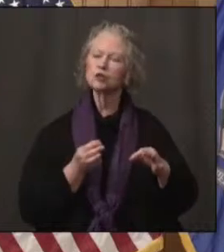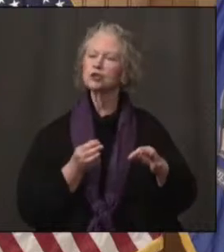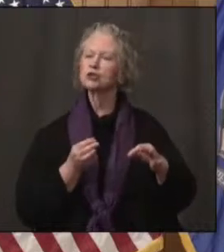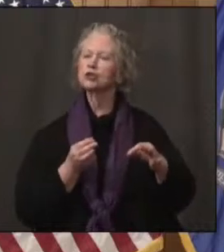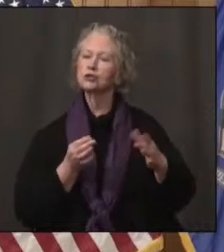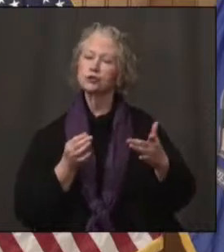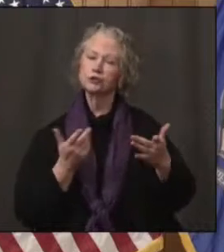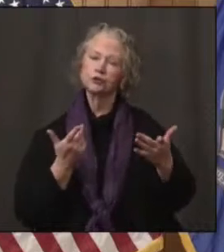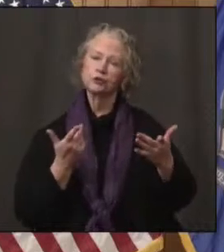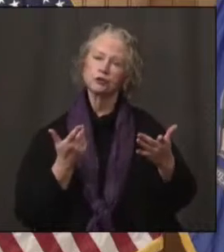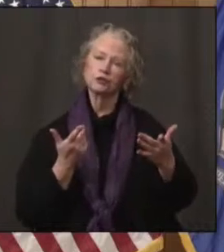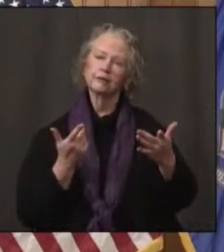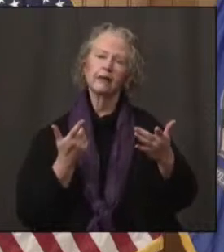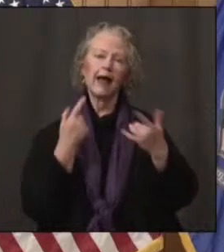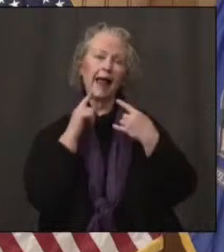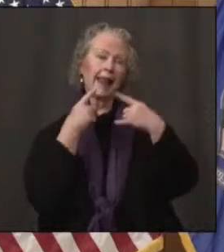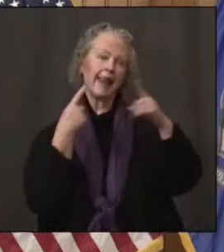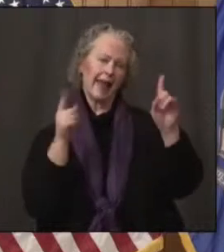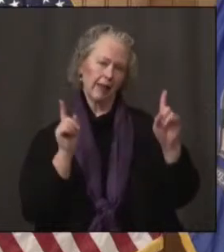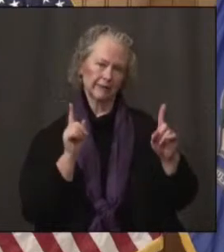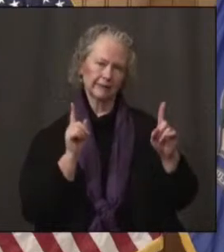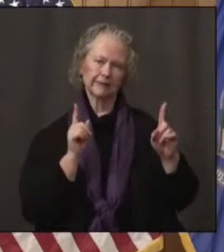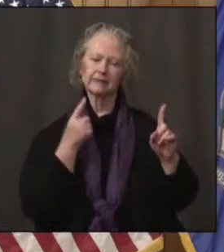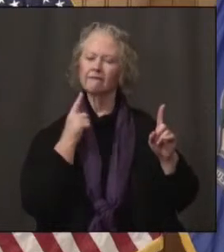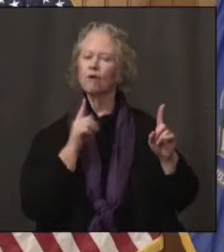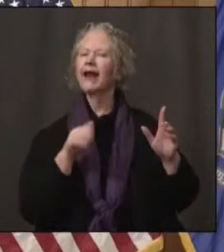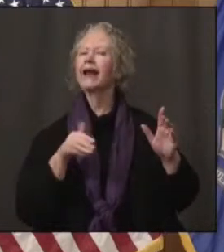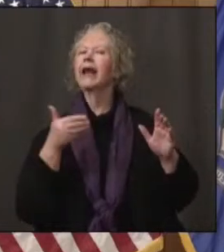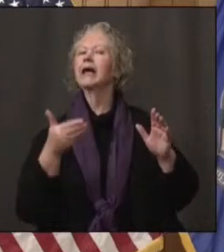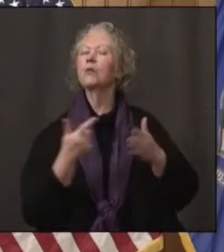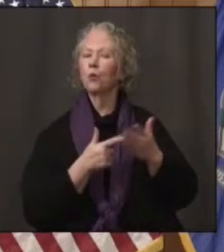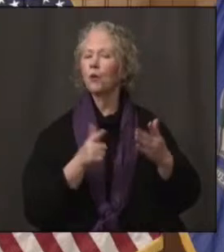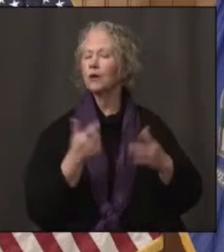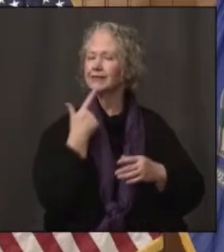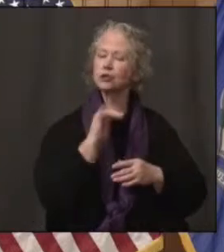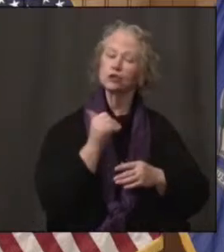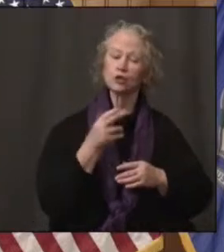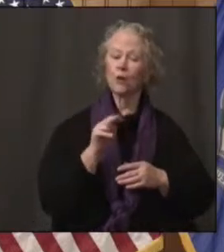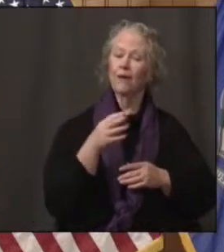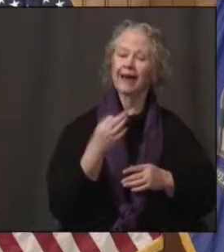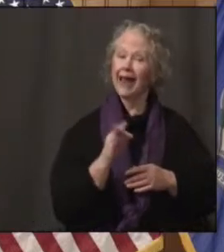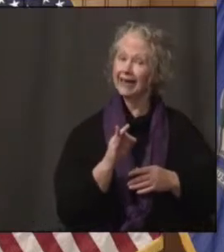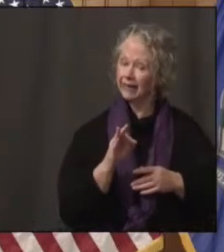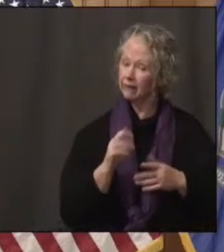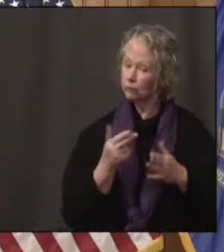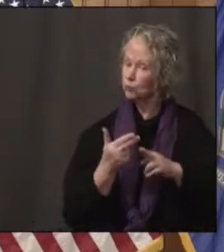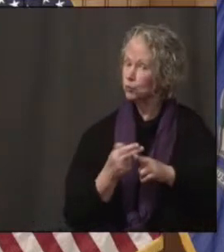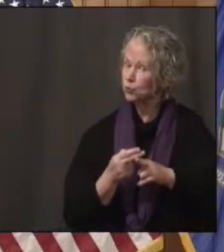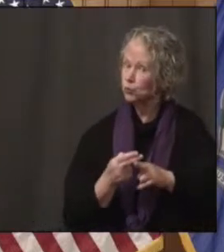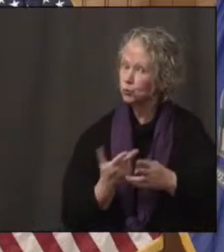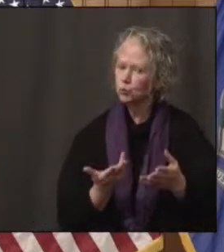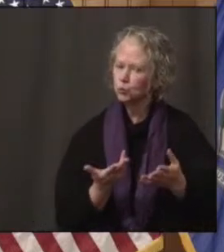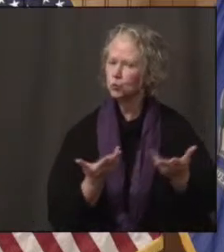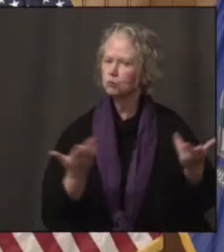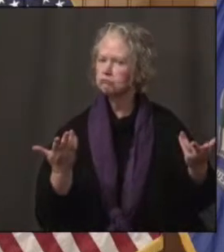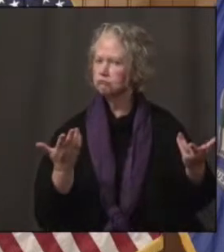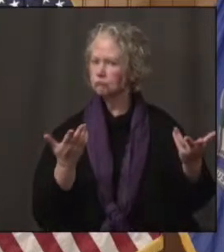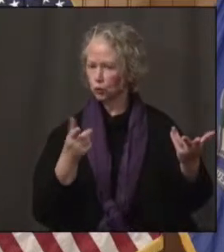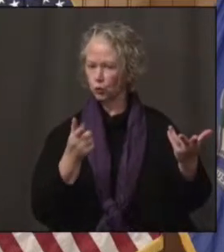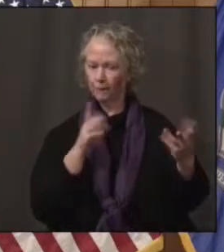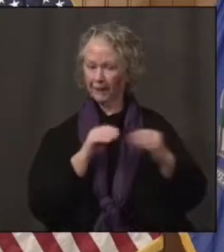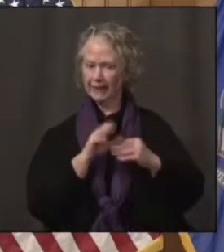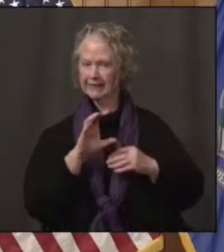consensus announced about the next steps? I mean, you know, January 19th is coming up awful quick, and you're meeting with them, the CIAC,